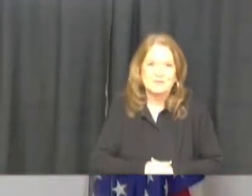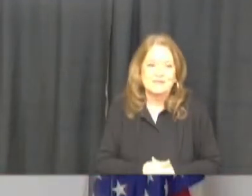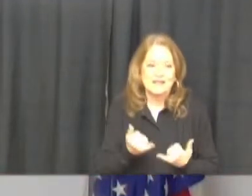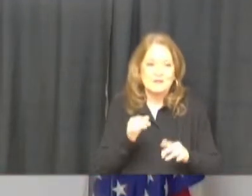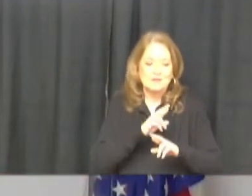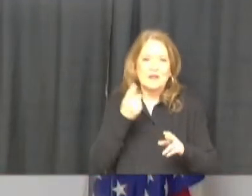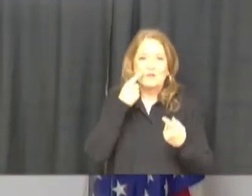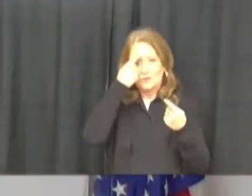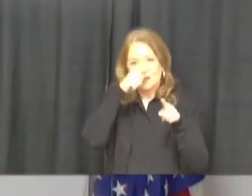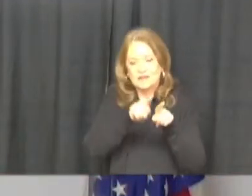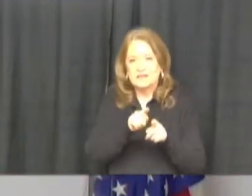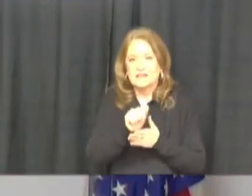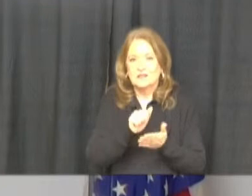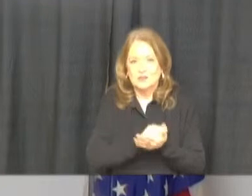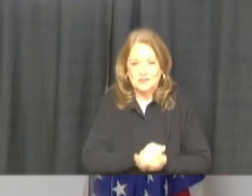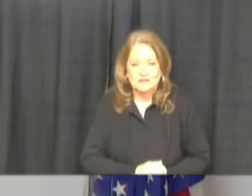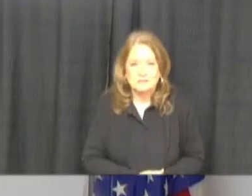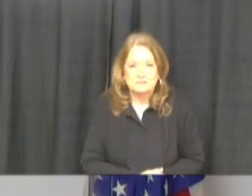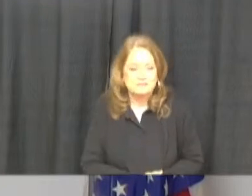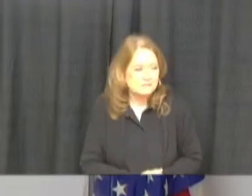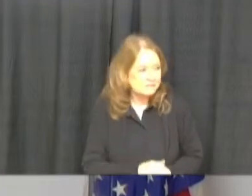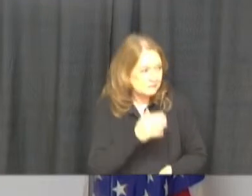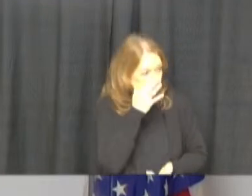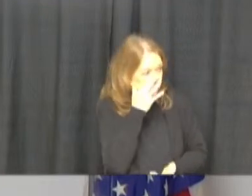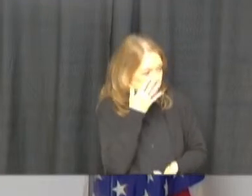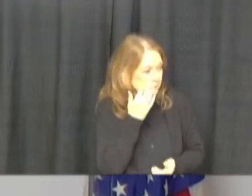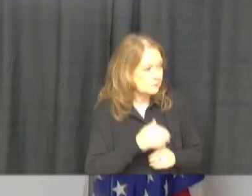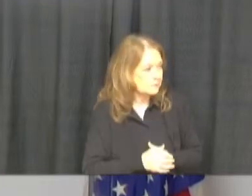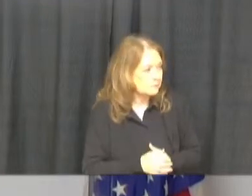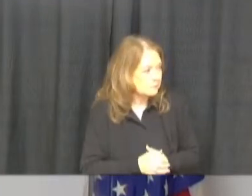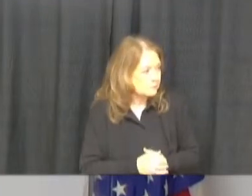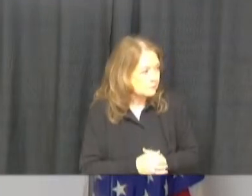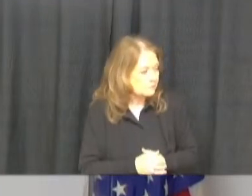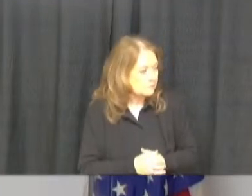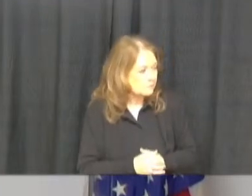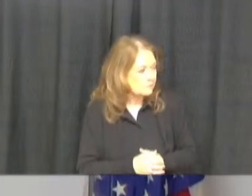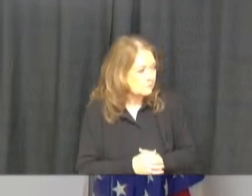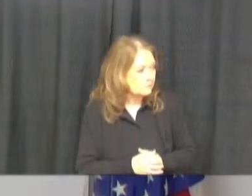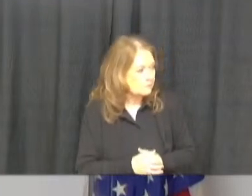for the consent agenda. Madam Clerk.